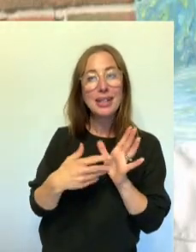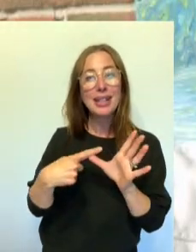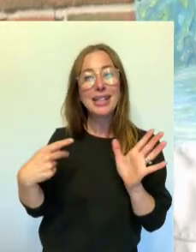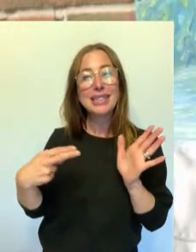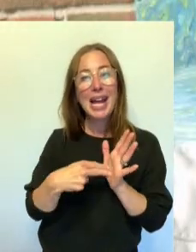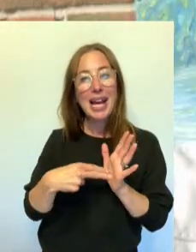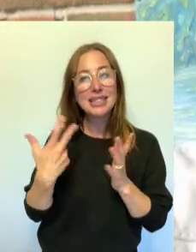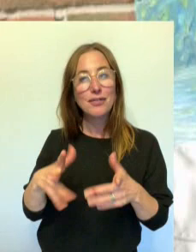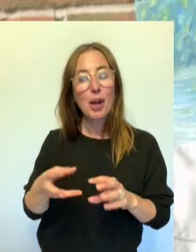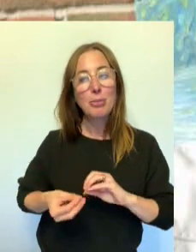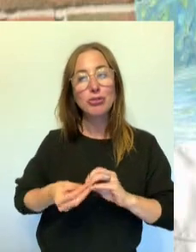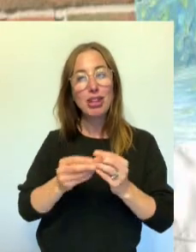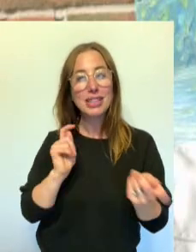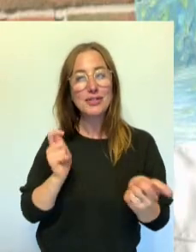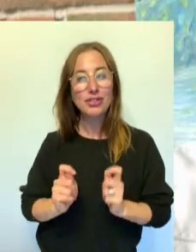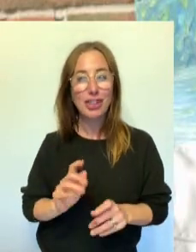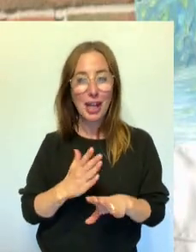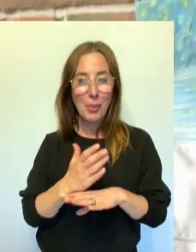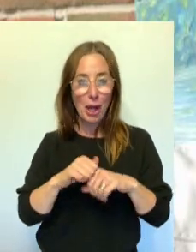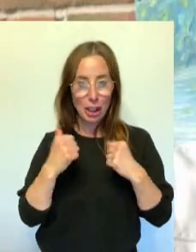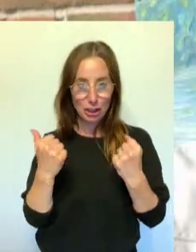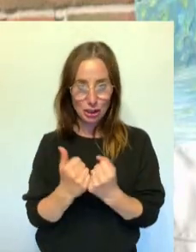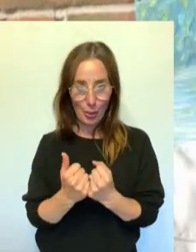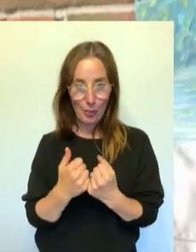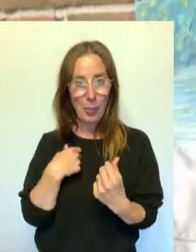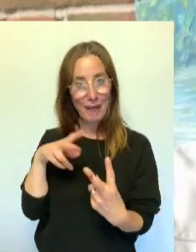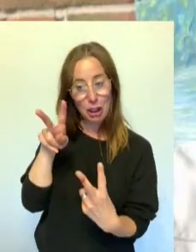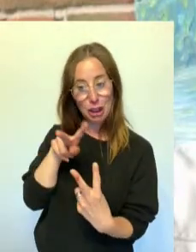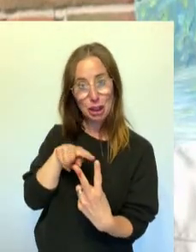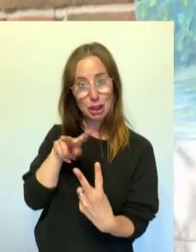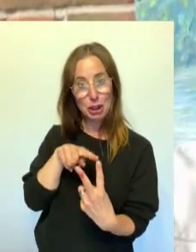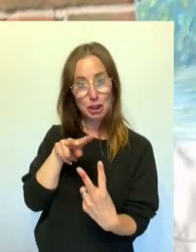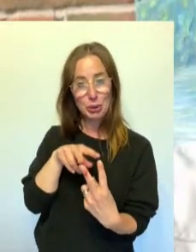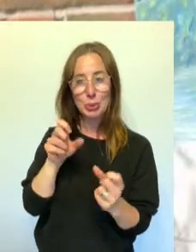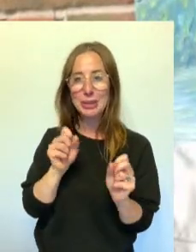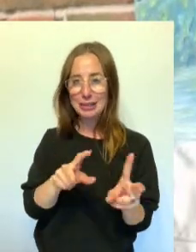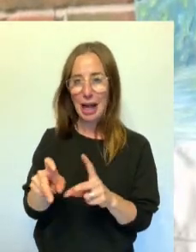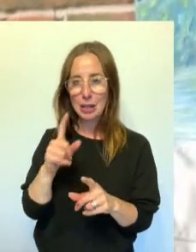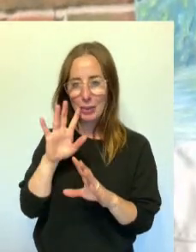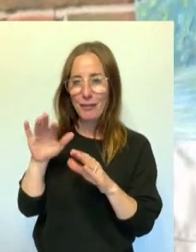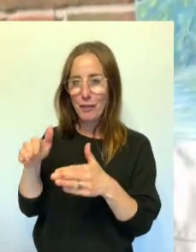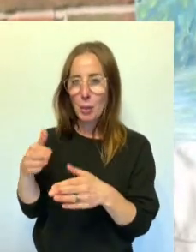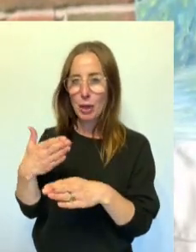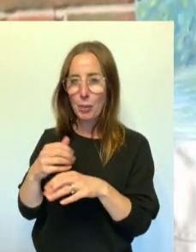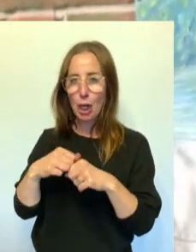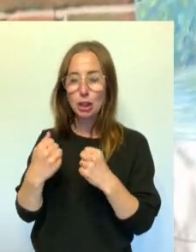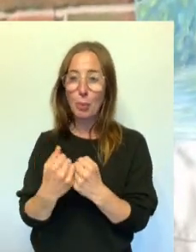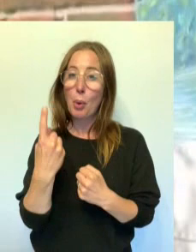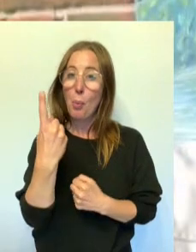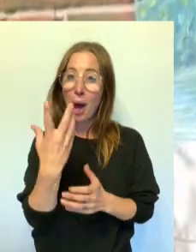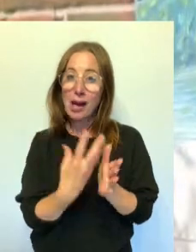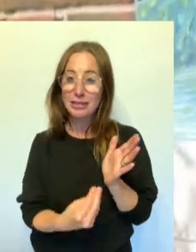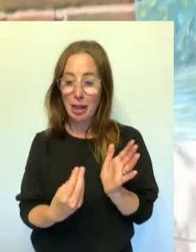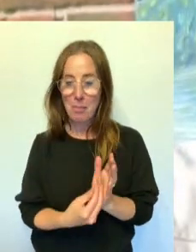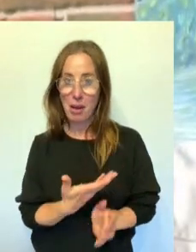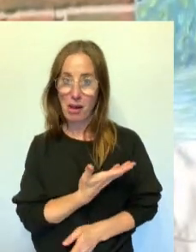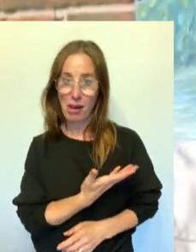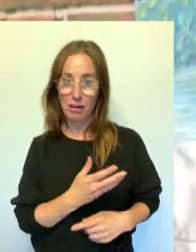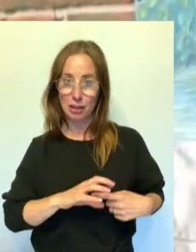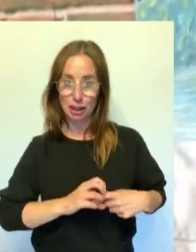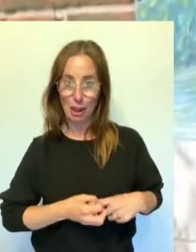me. So we've got two different styles. This is an example of one of the styles that I'm going to be showing